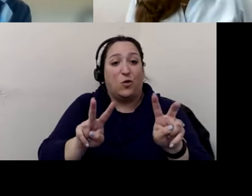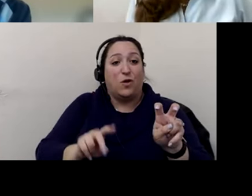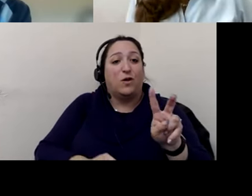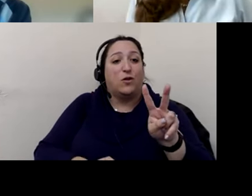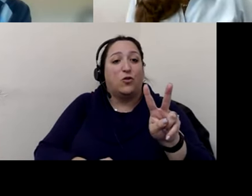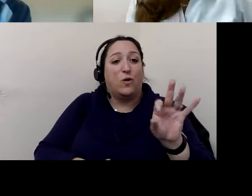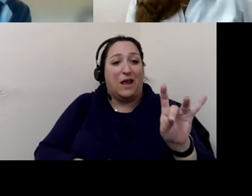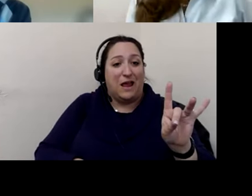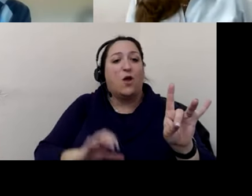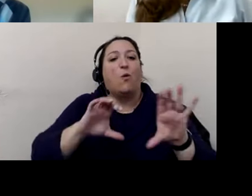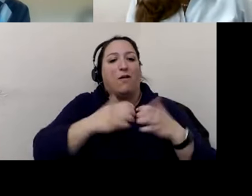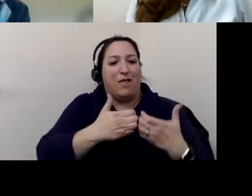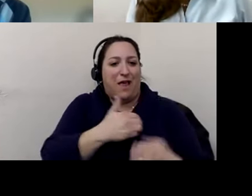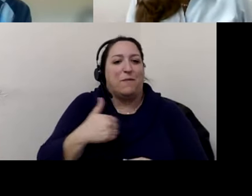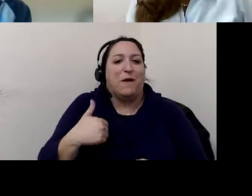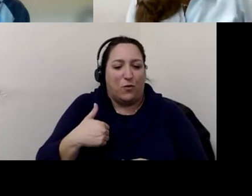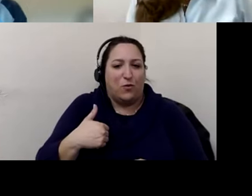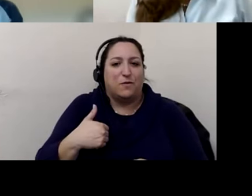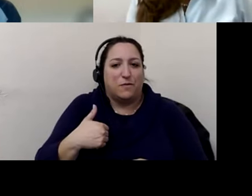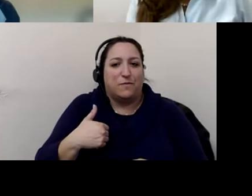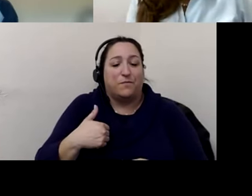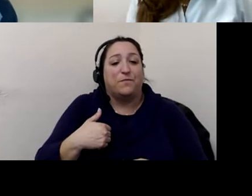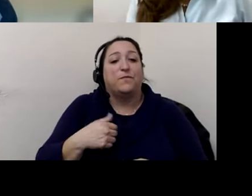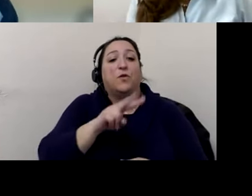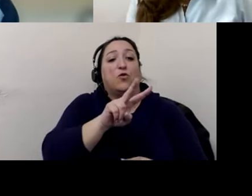228 were class members. Of the